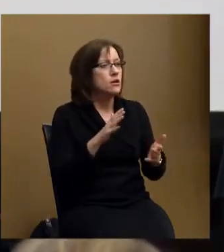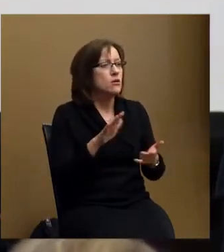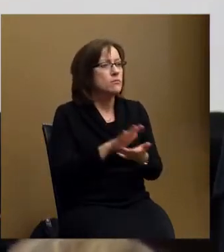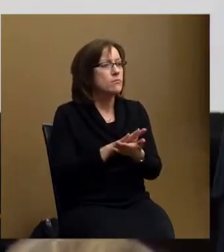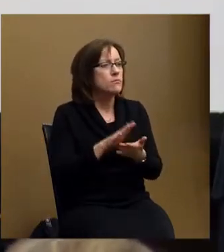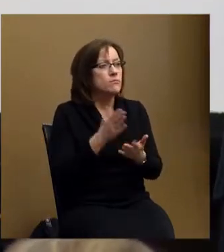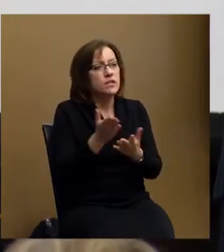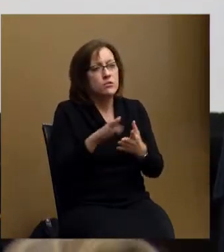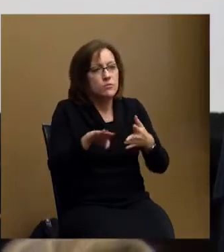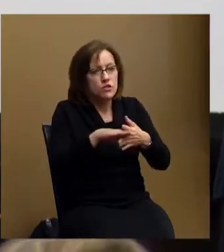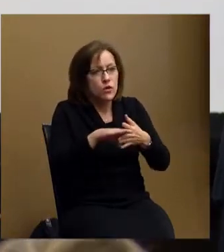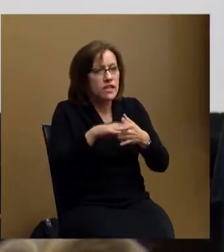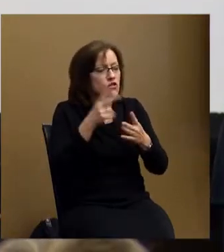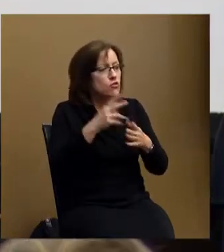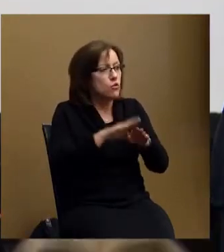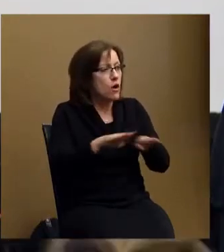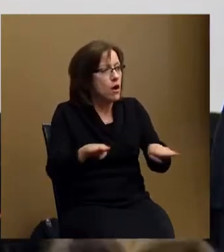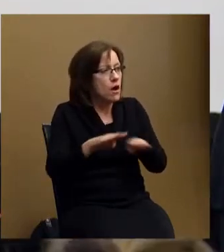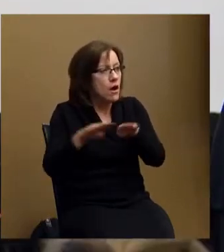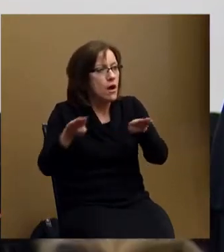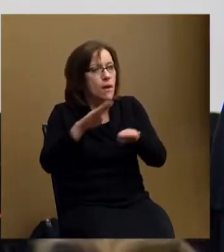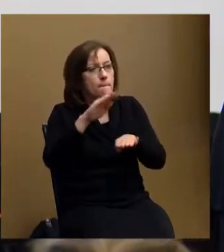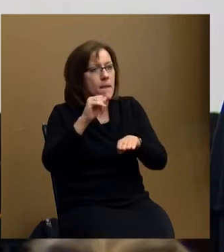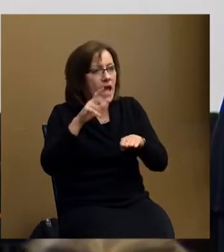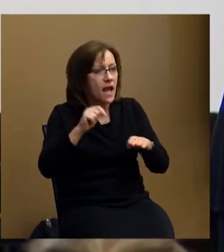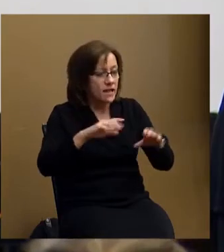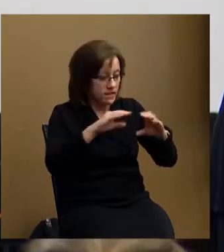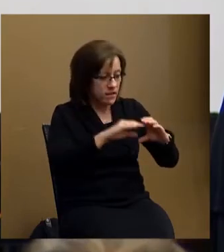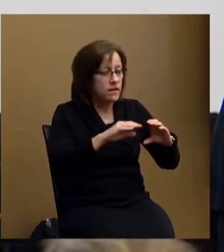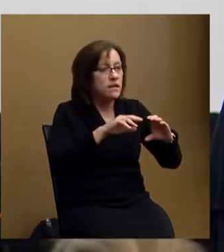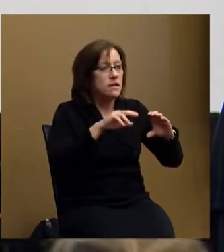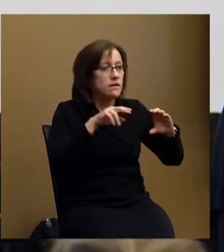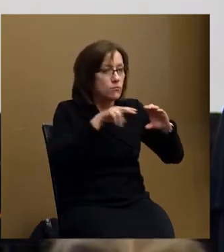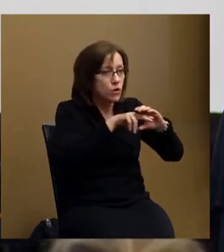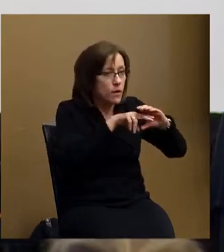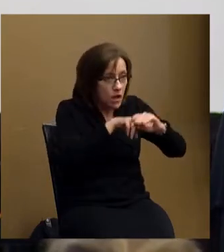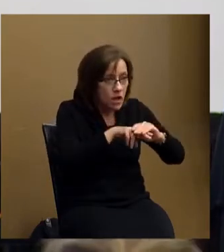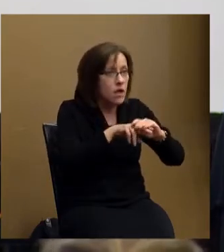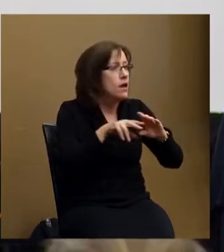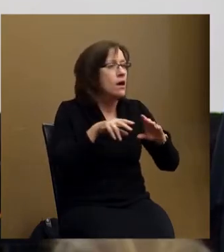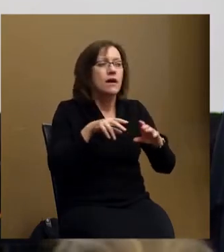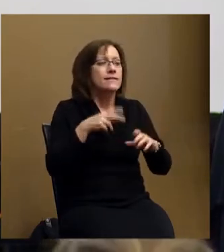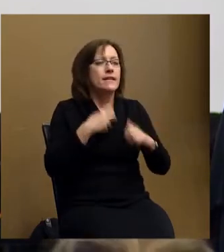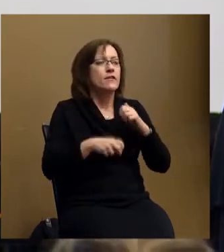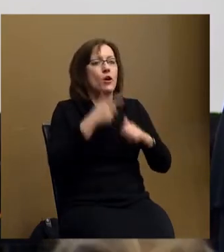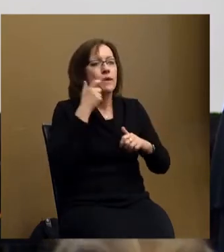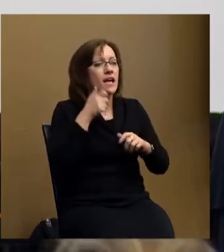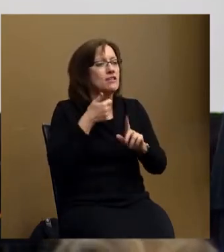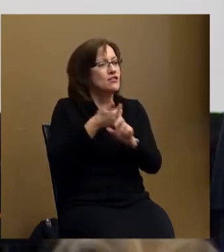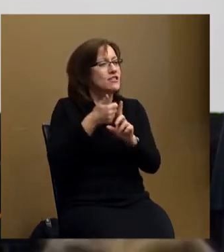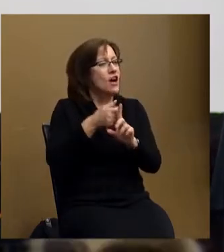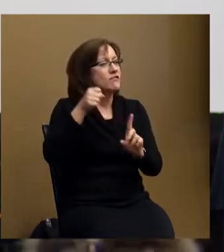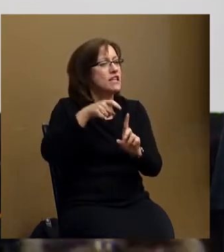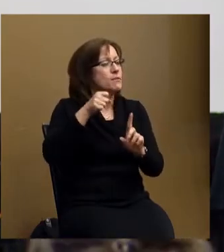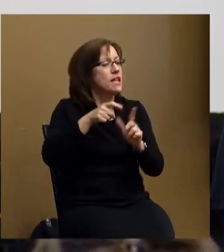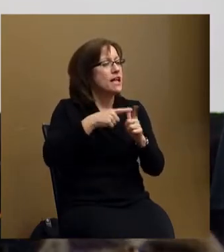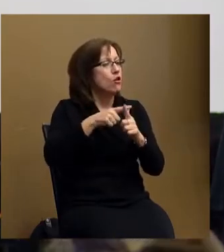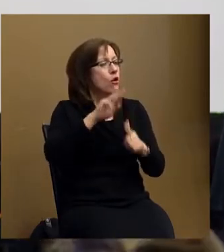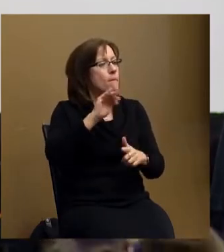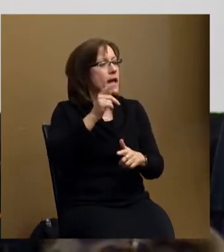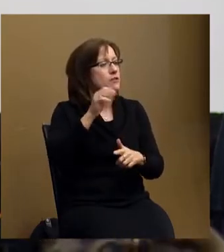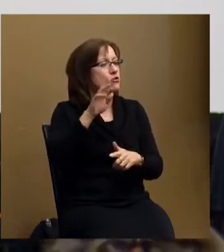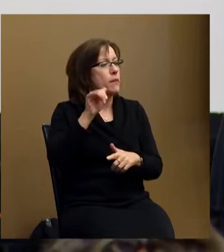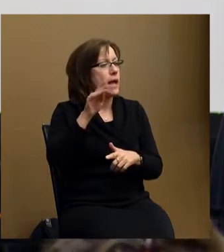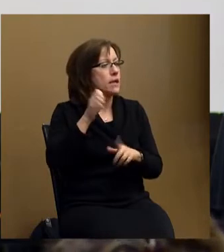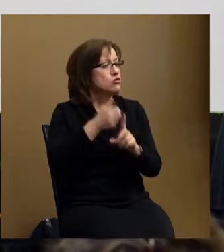that because then she begins to self-stimulate or masturbate. So we can't have her on her stomach, or we can't give her